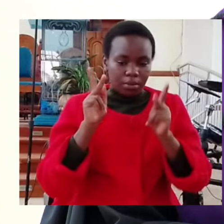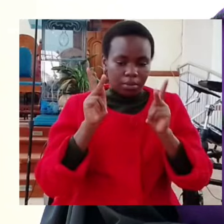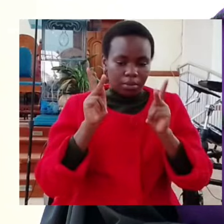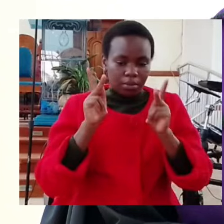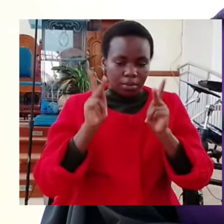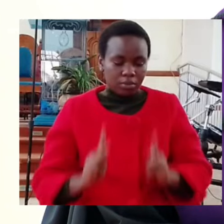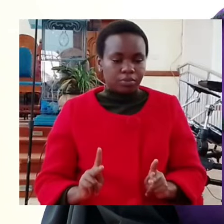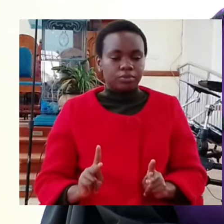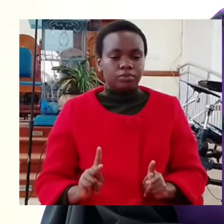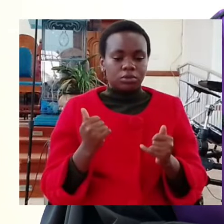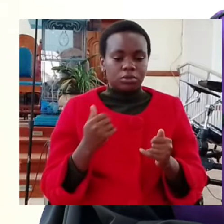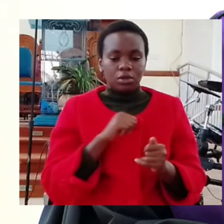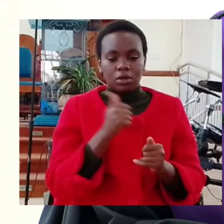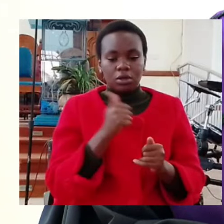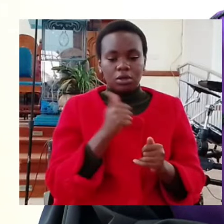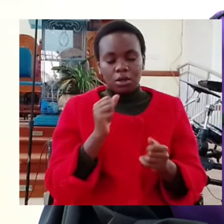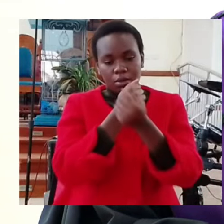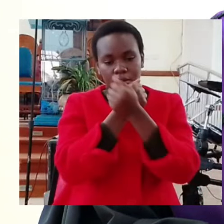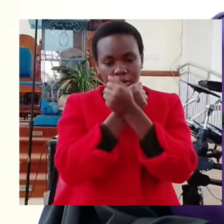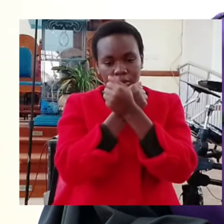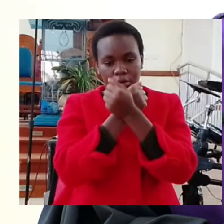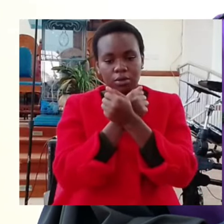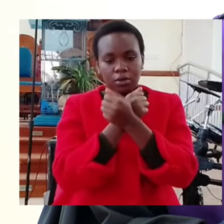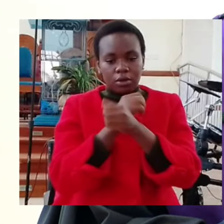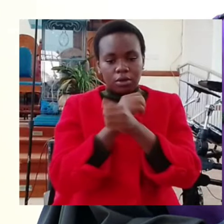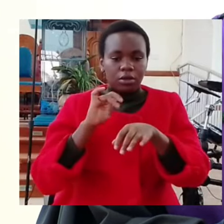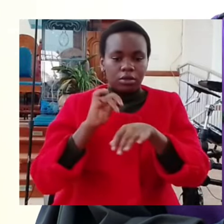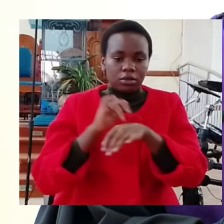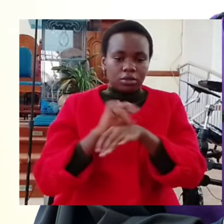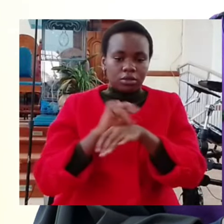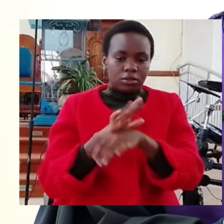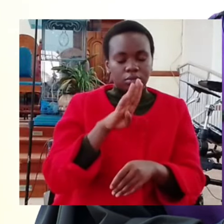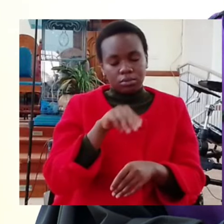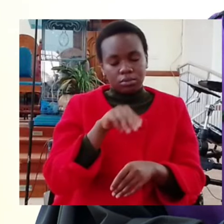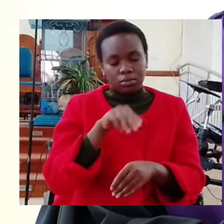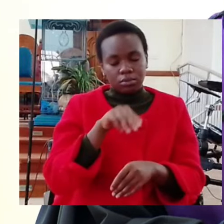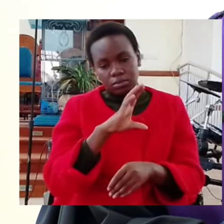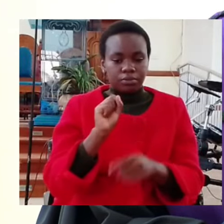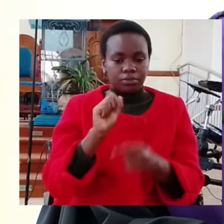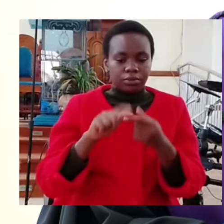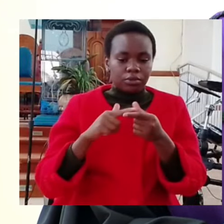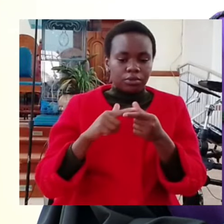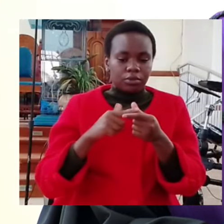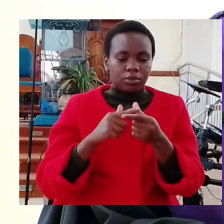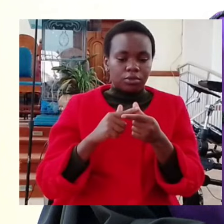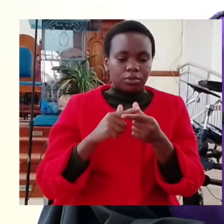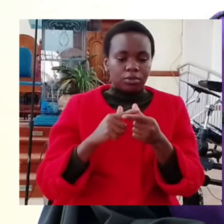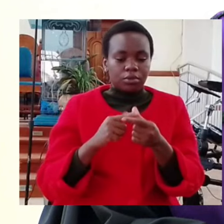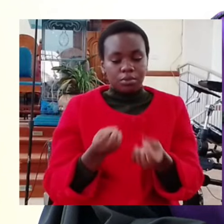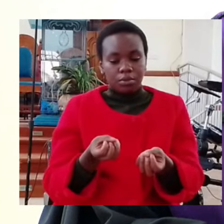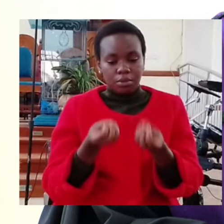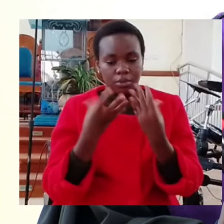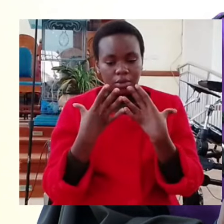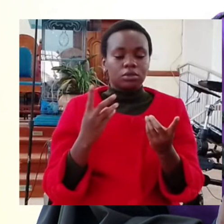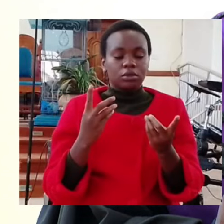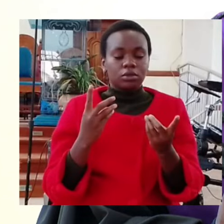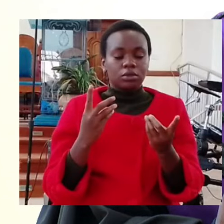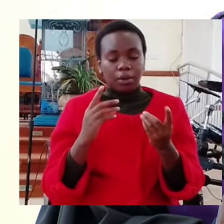Otoria Paulo ari ukimutumira Barnabas. Tuli aingi mwathani turabatara Barnabas.